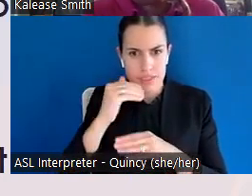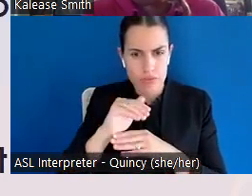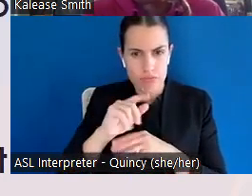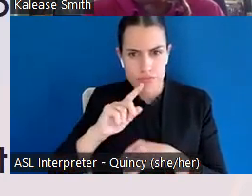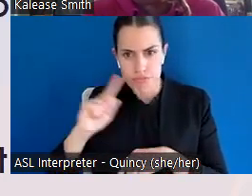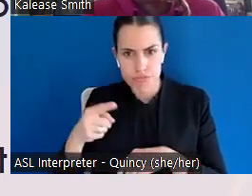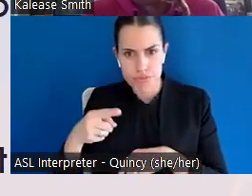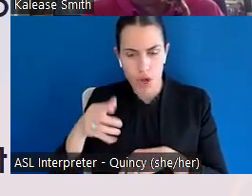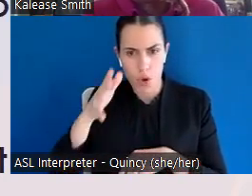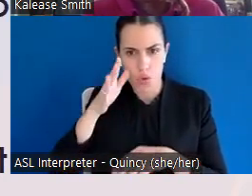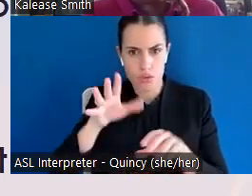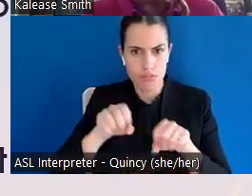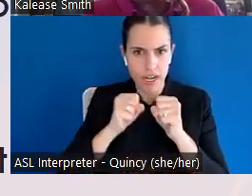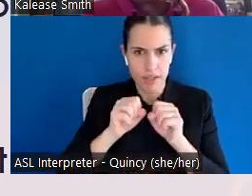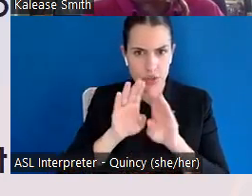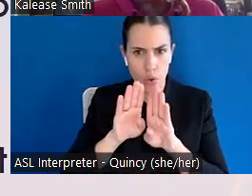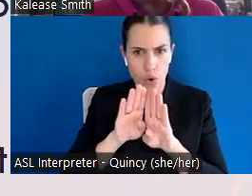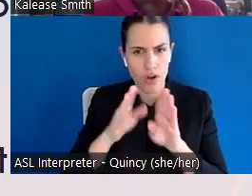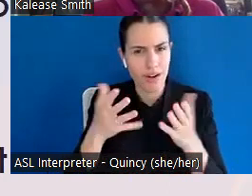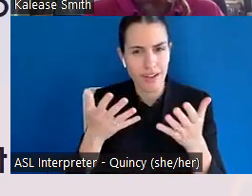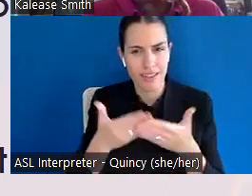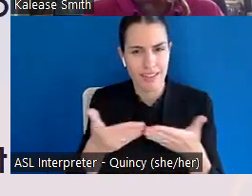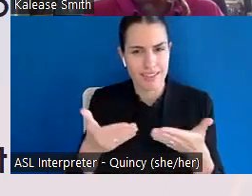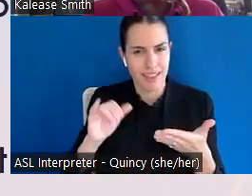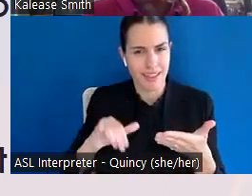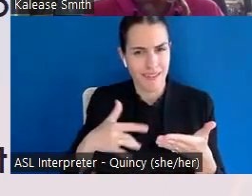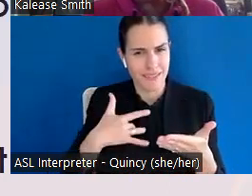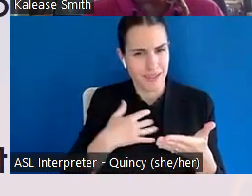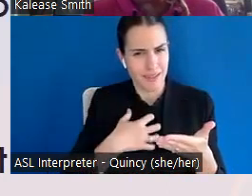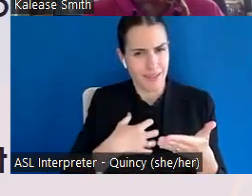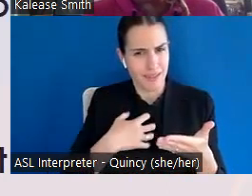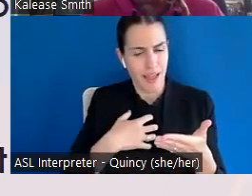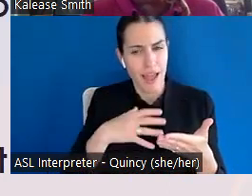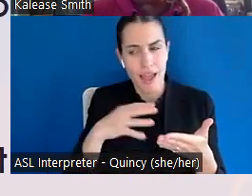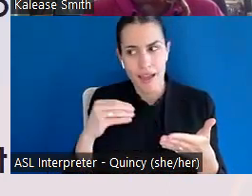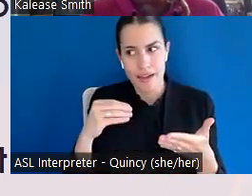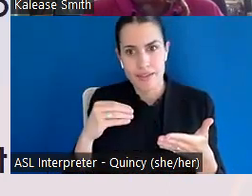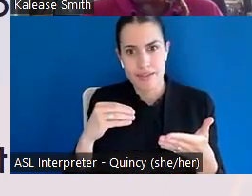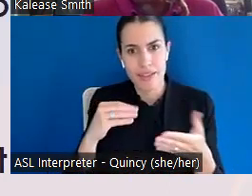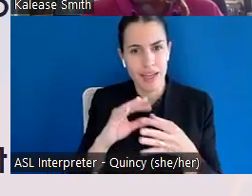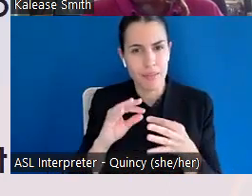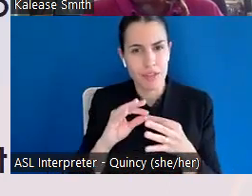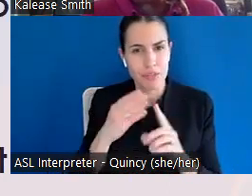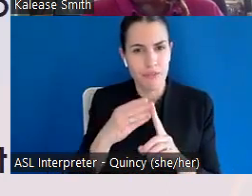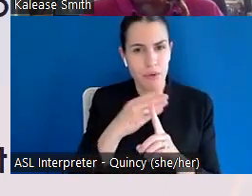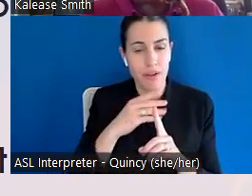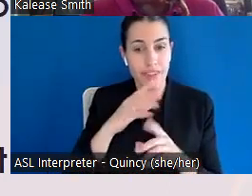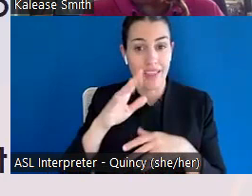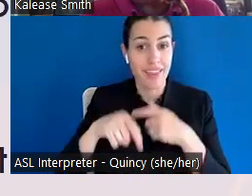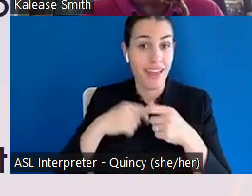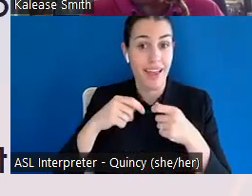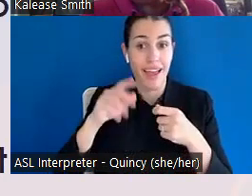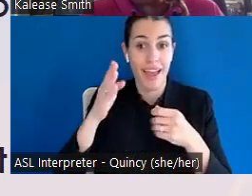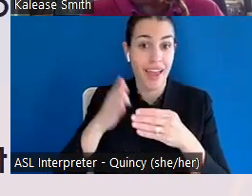down the door, things like that. And then, of course, you know, as I mentioned before, it's a happily fairy tale ever after,